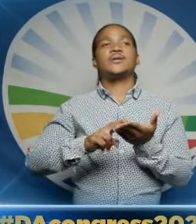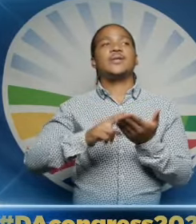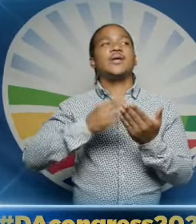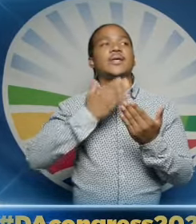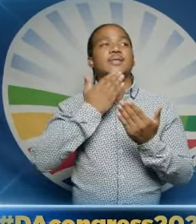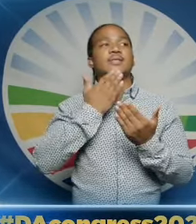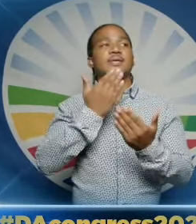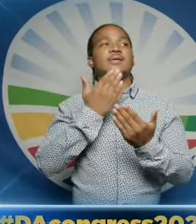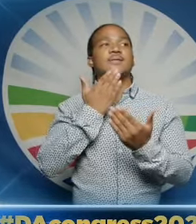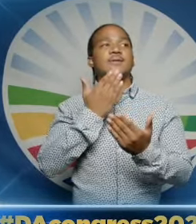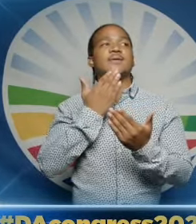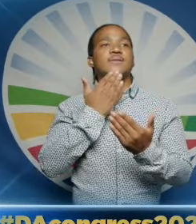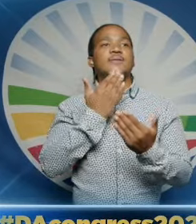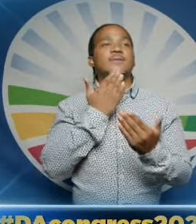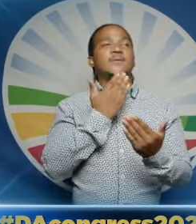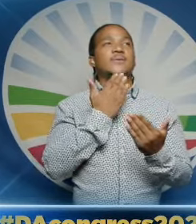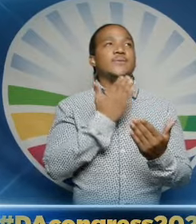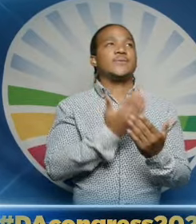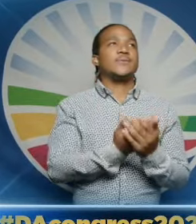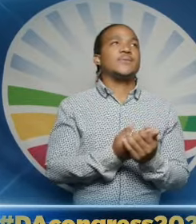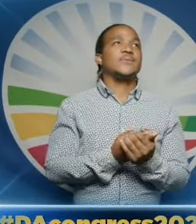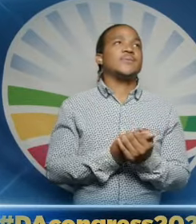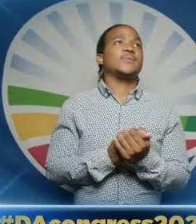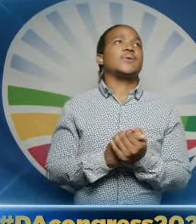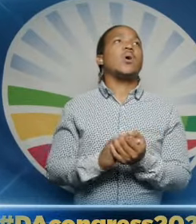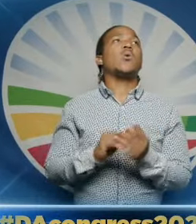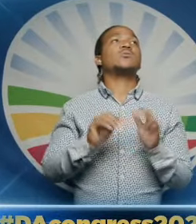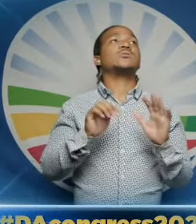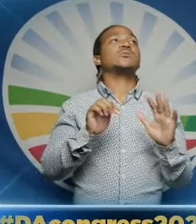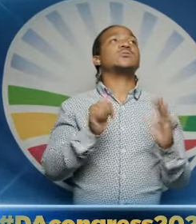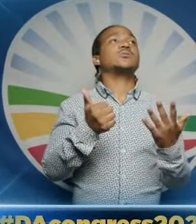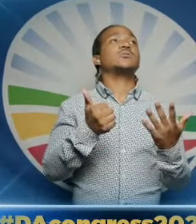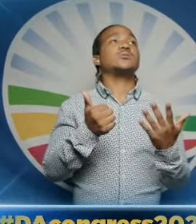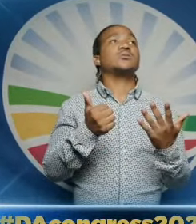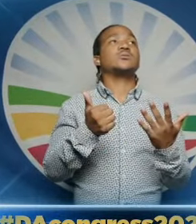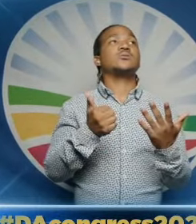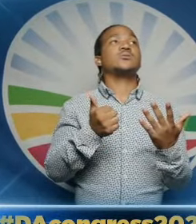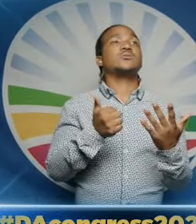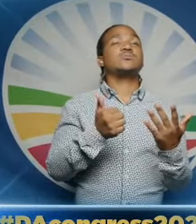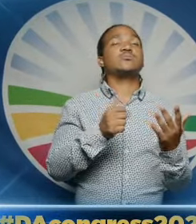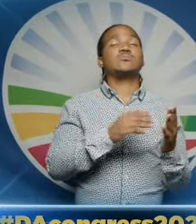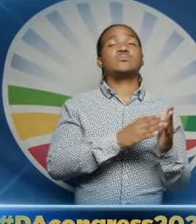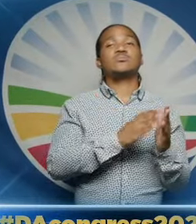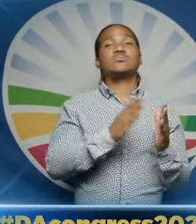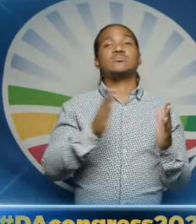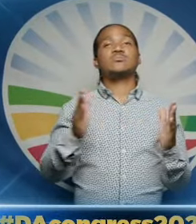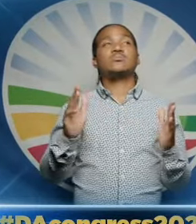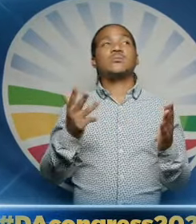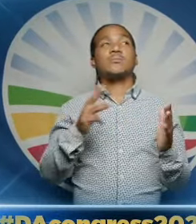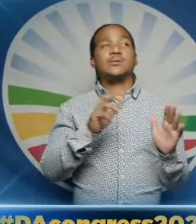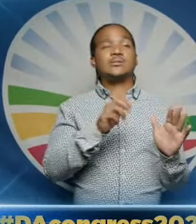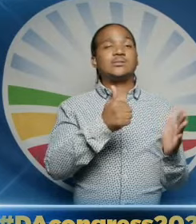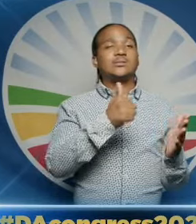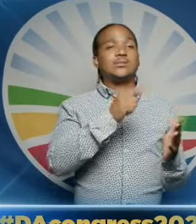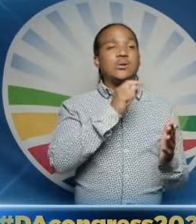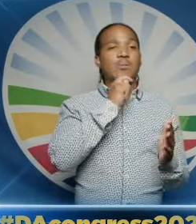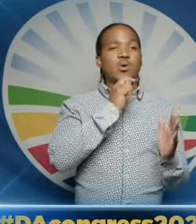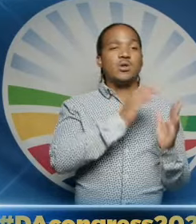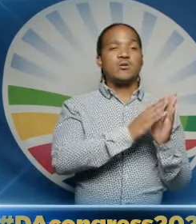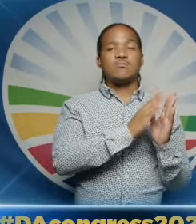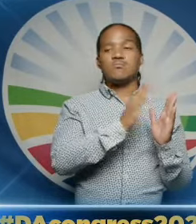remind everyone that voting will open at 6 o'clock and it will close at 9 o'clock, 6 a.m. and 9